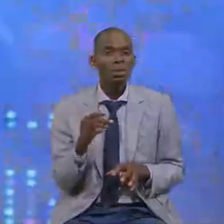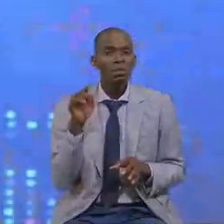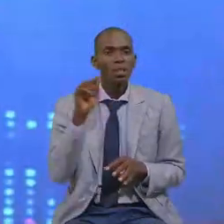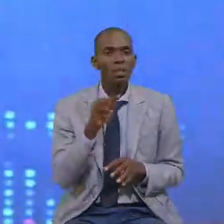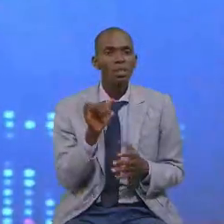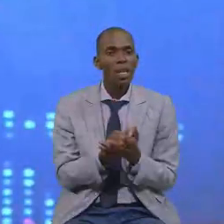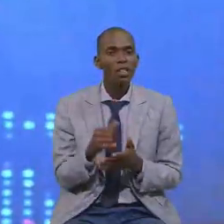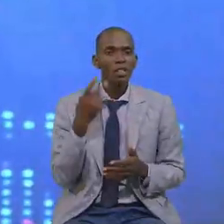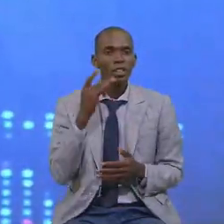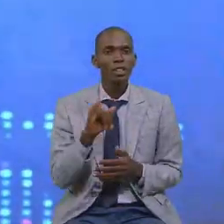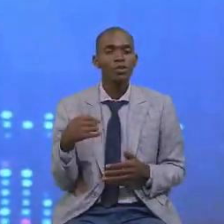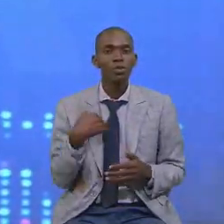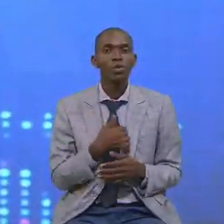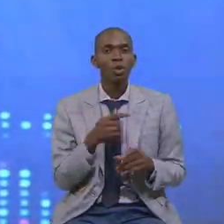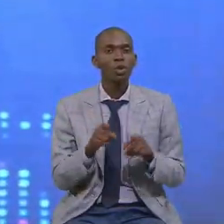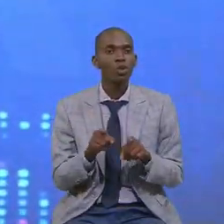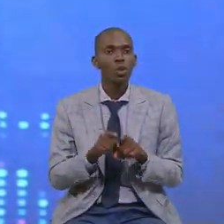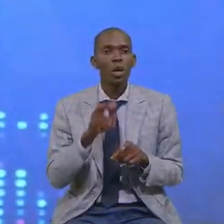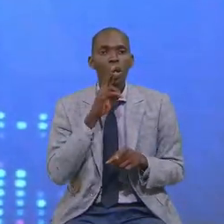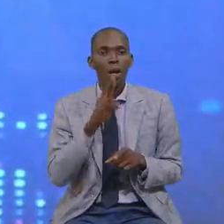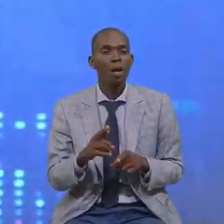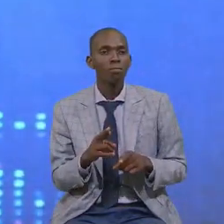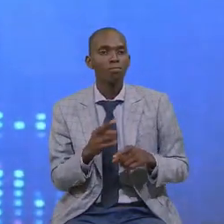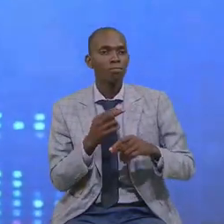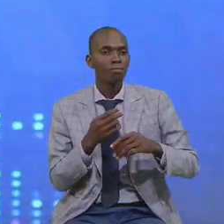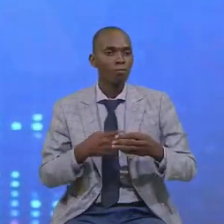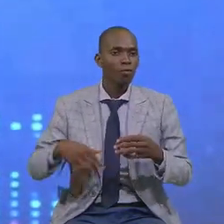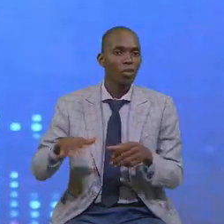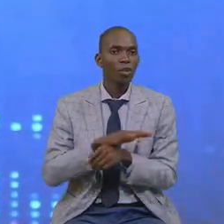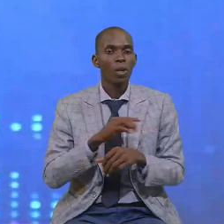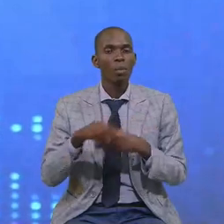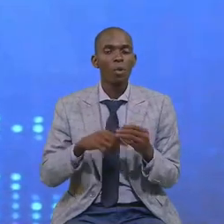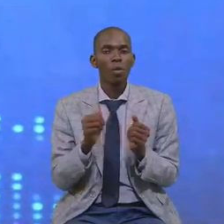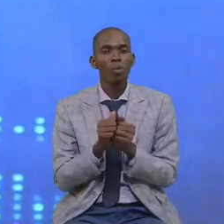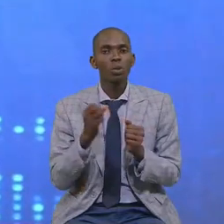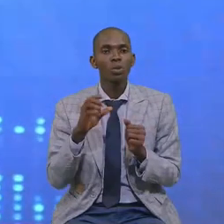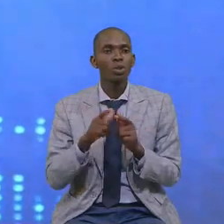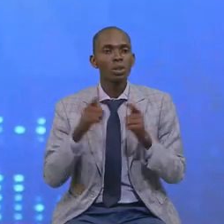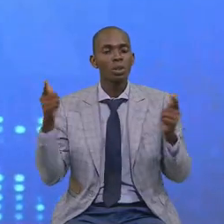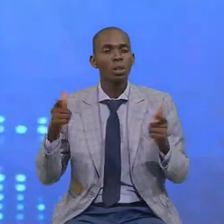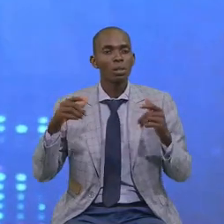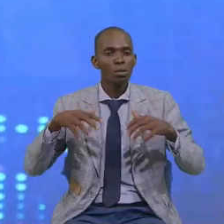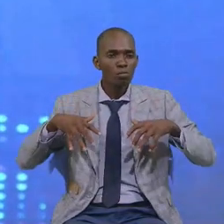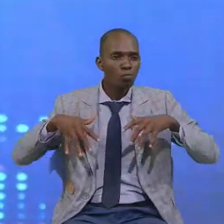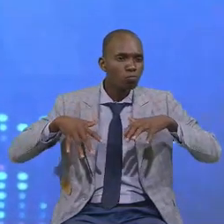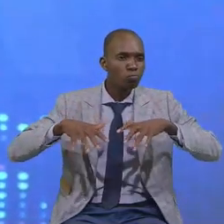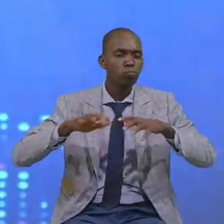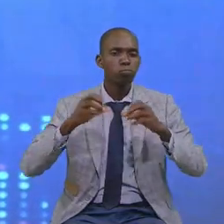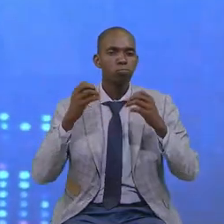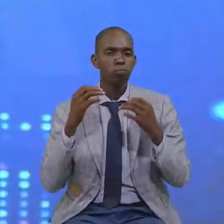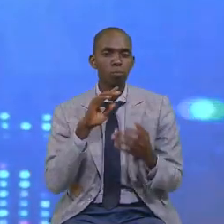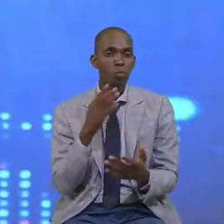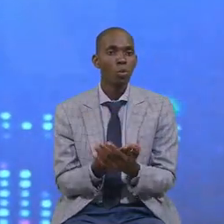are compassed about with so great a cloud of witnesses. Let us lay